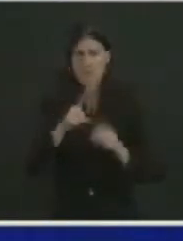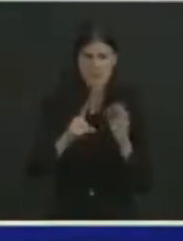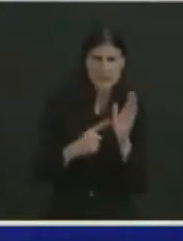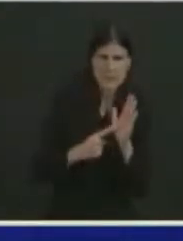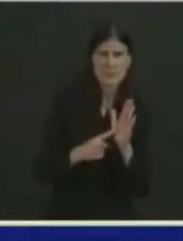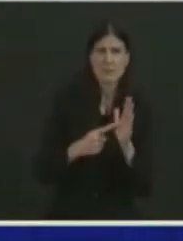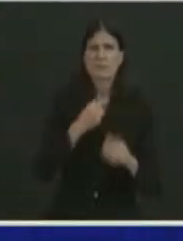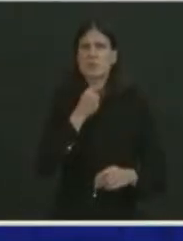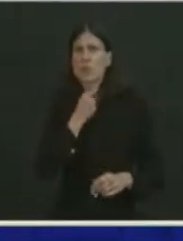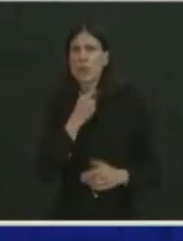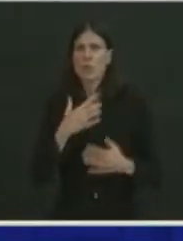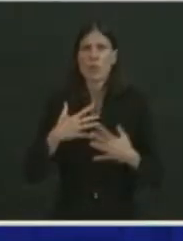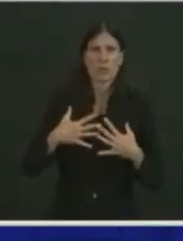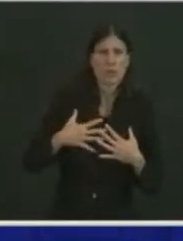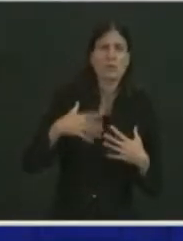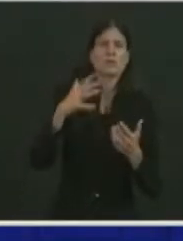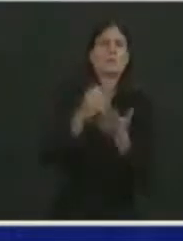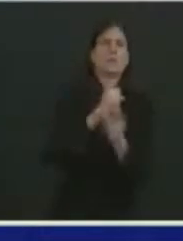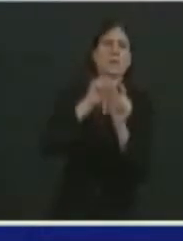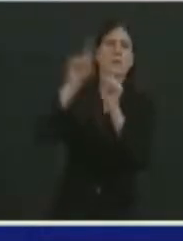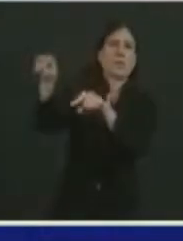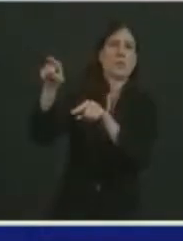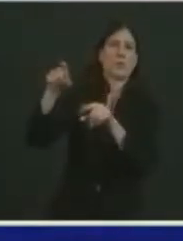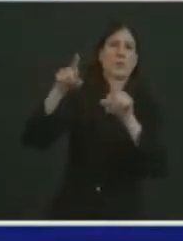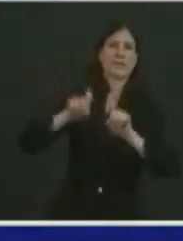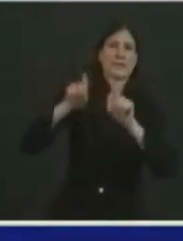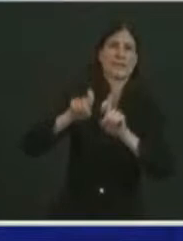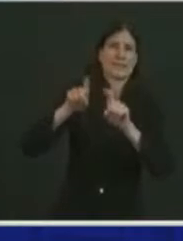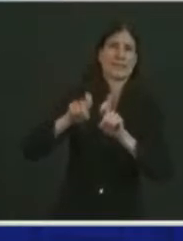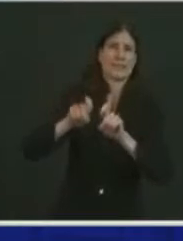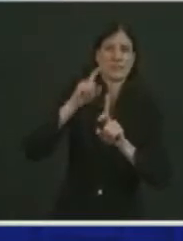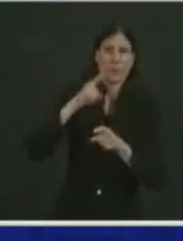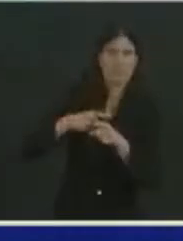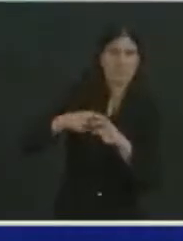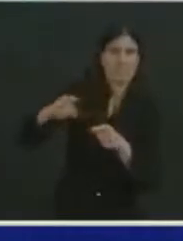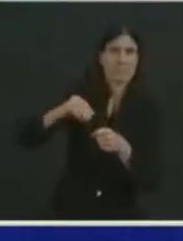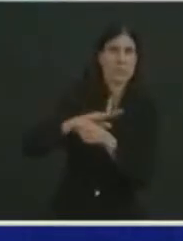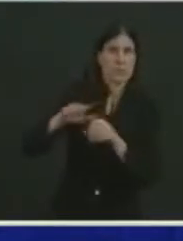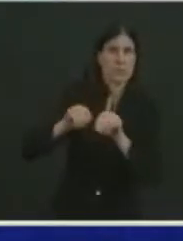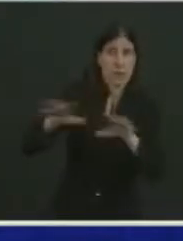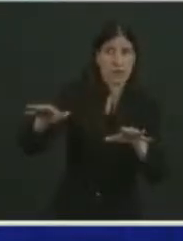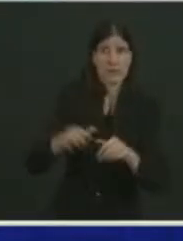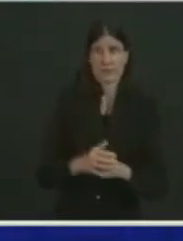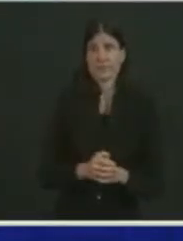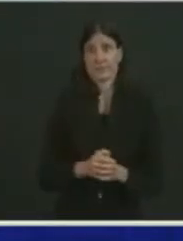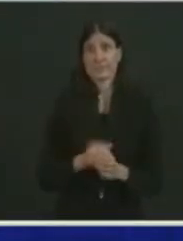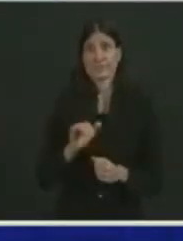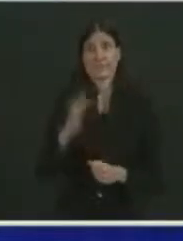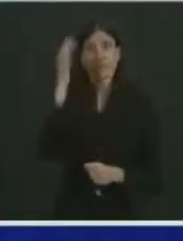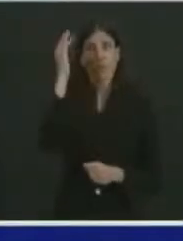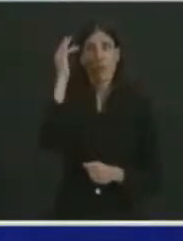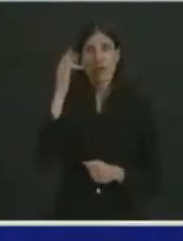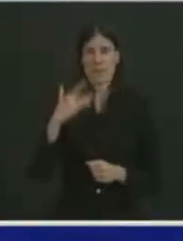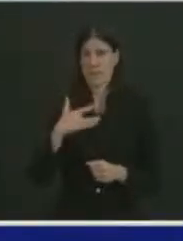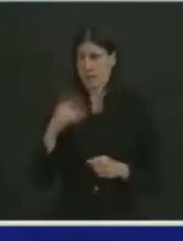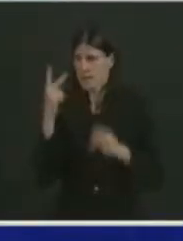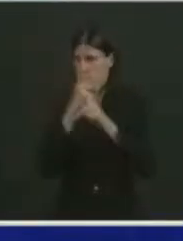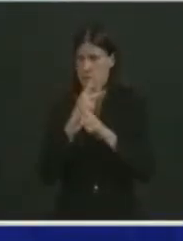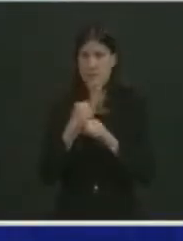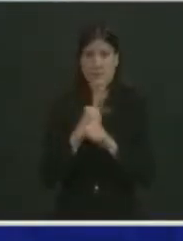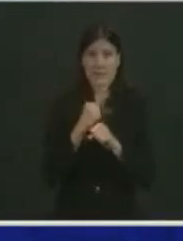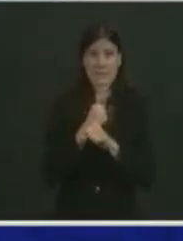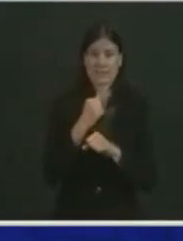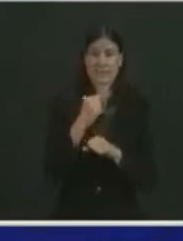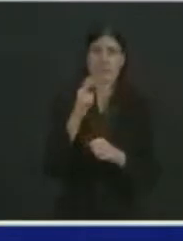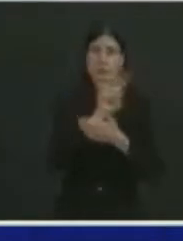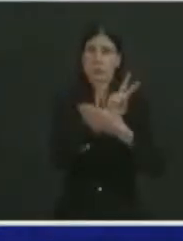COVID-19 is what their symptoms are associated with. That's why we have that 14 to 21 days before we start to see any type